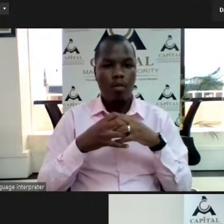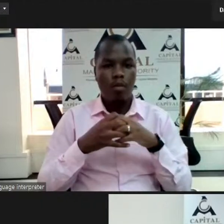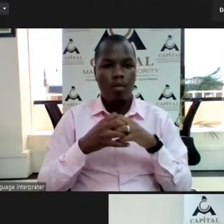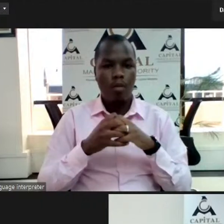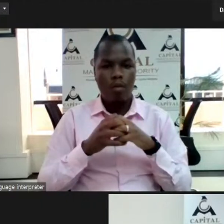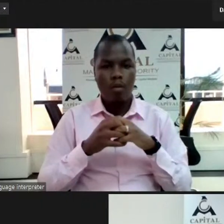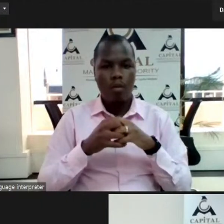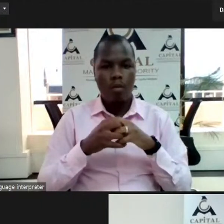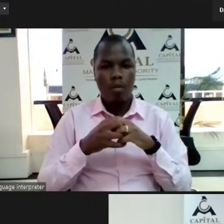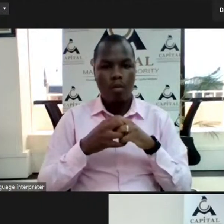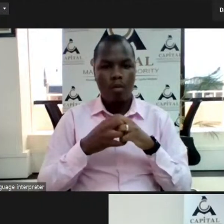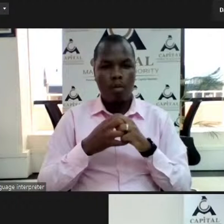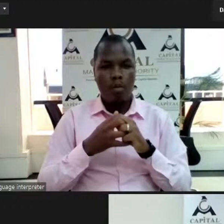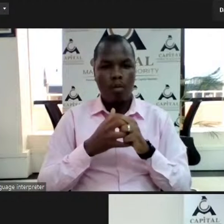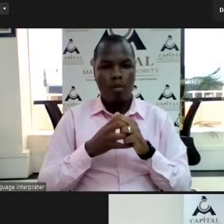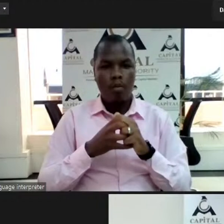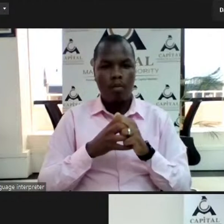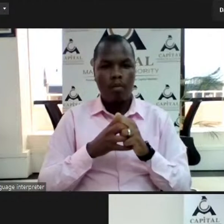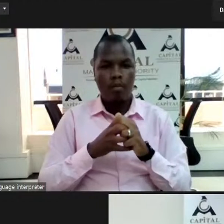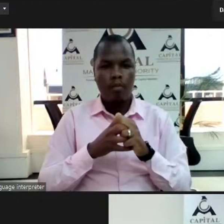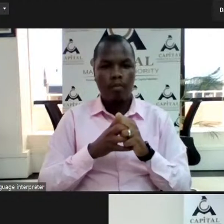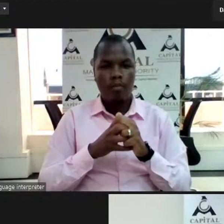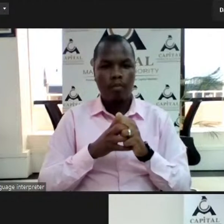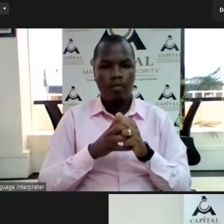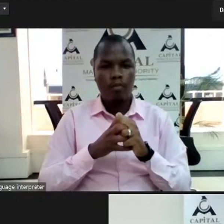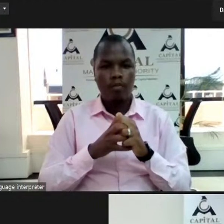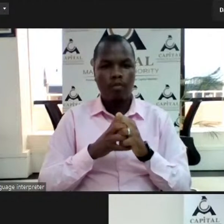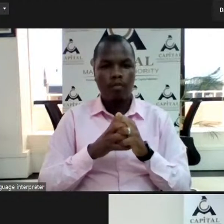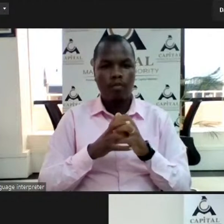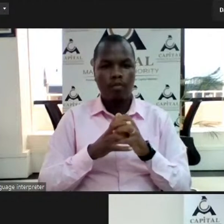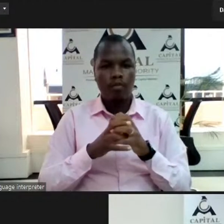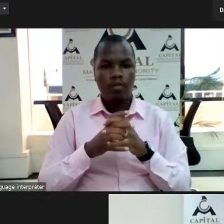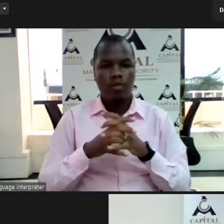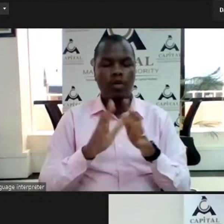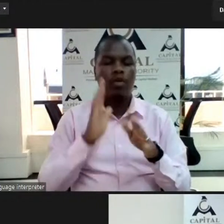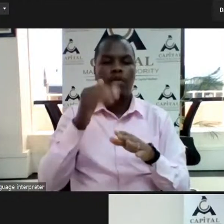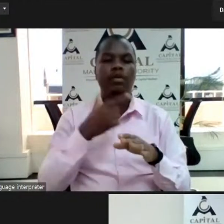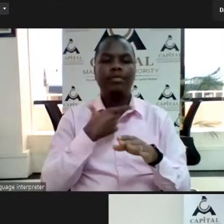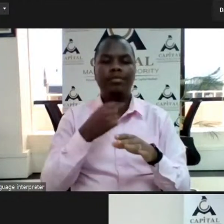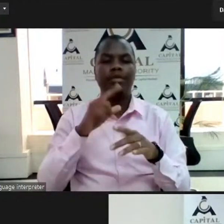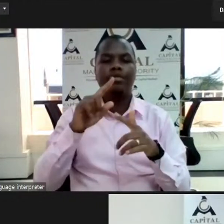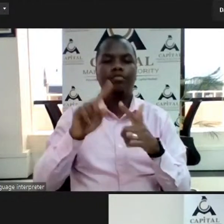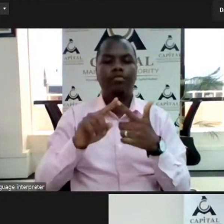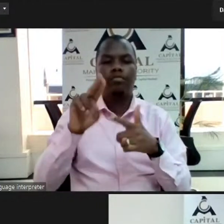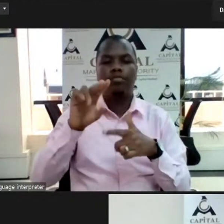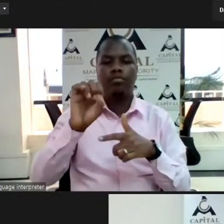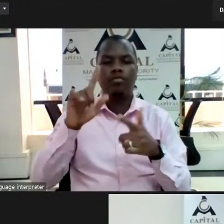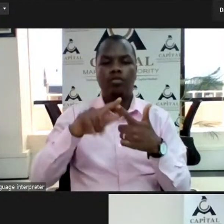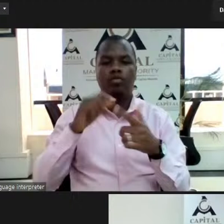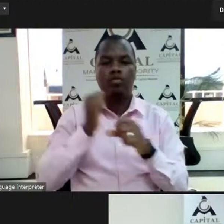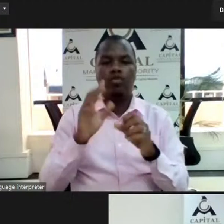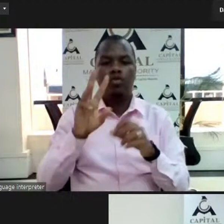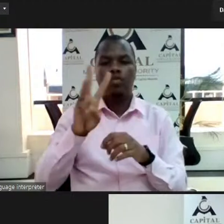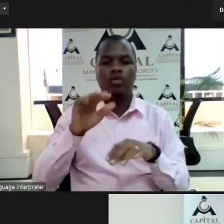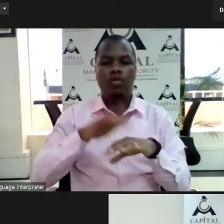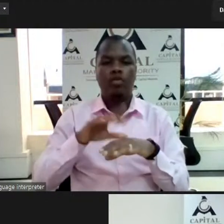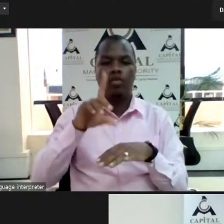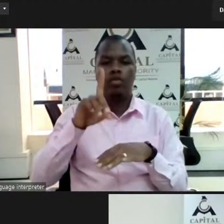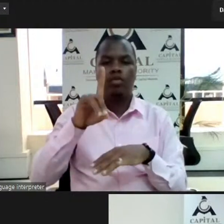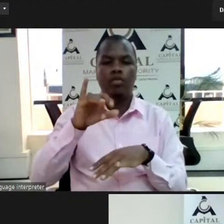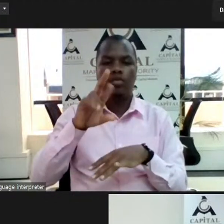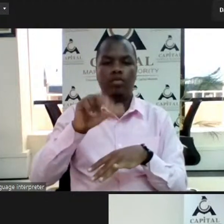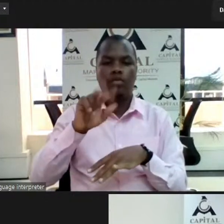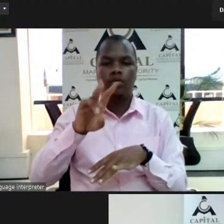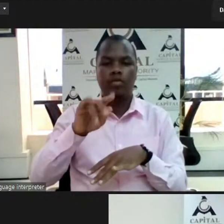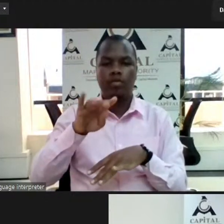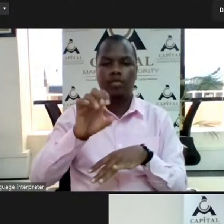So I think the question for Bansi. Hi Bansi, I would really like the NSE to hold a webinar on derivatives. Also, is there an